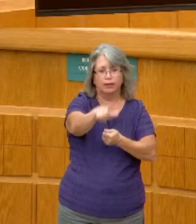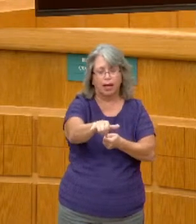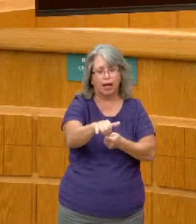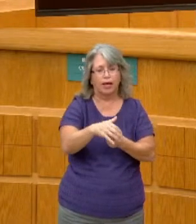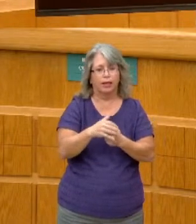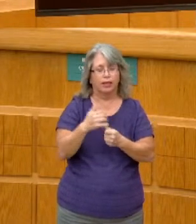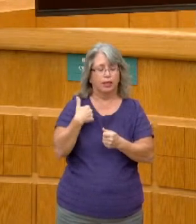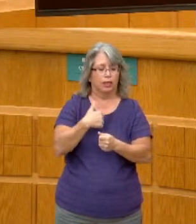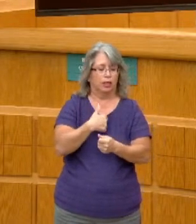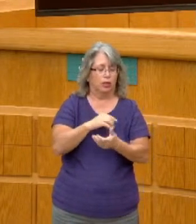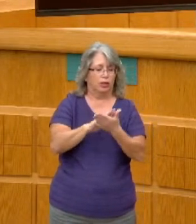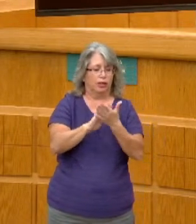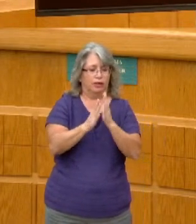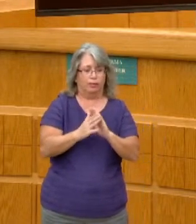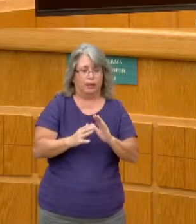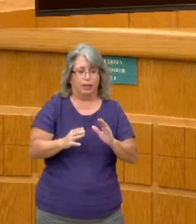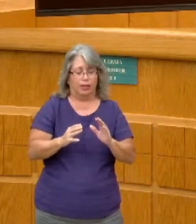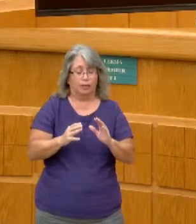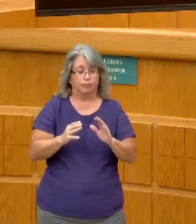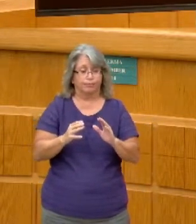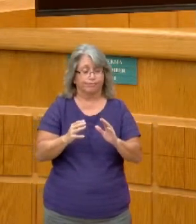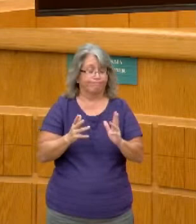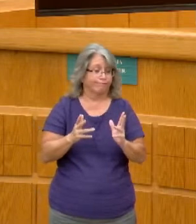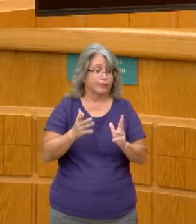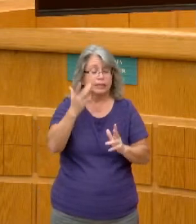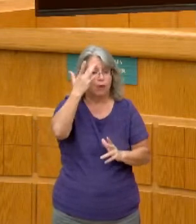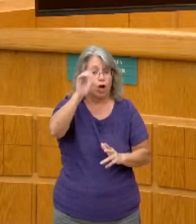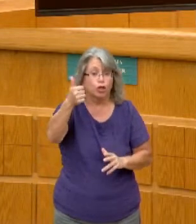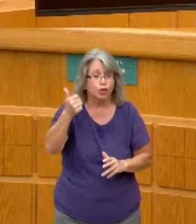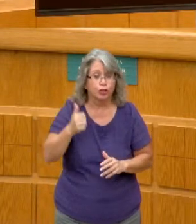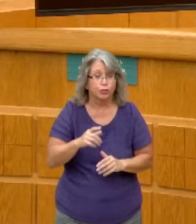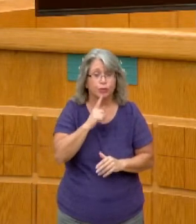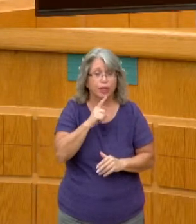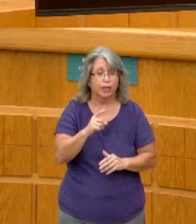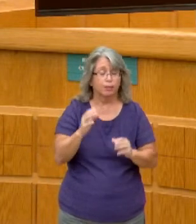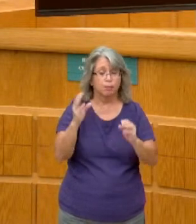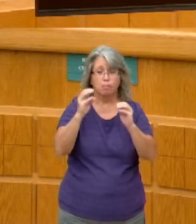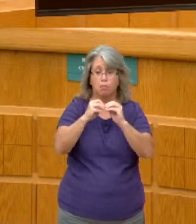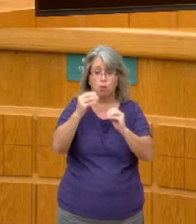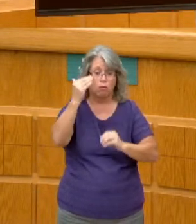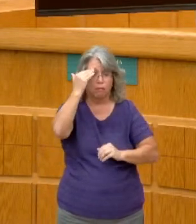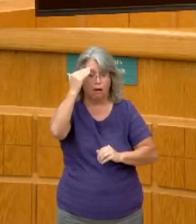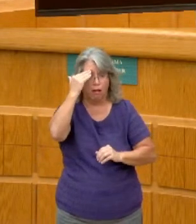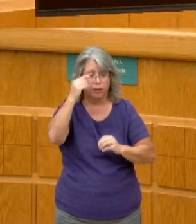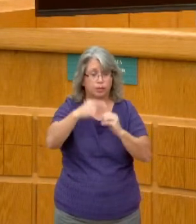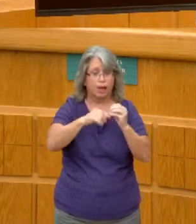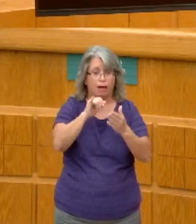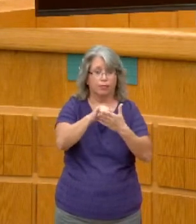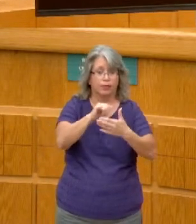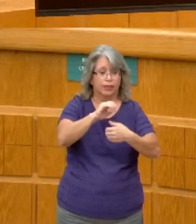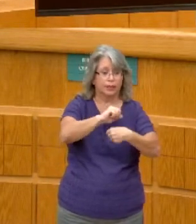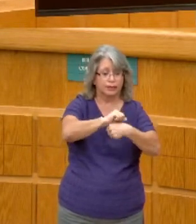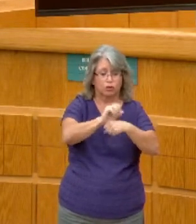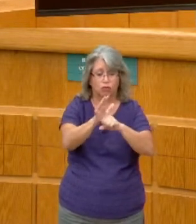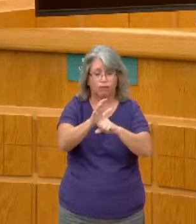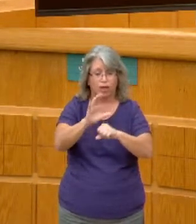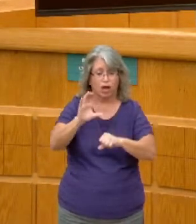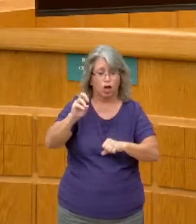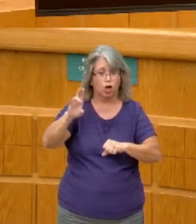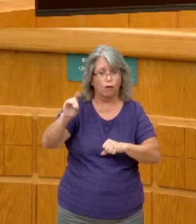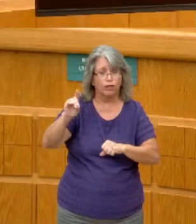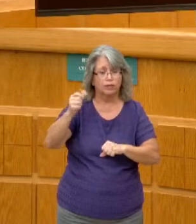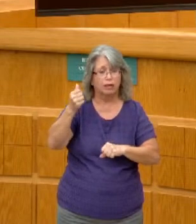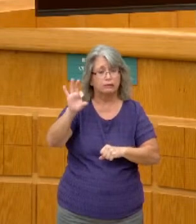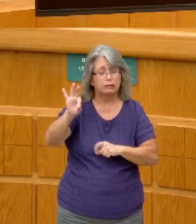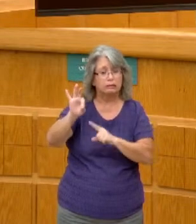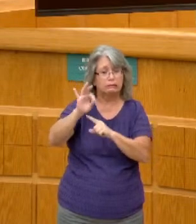much more smarter, if you will, so much more knowledgeable in COVID-19, we should be able to kind of